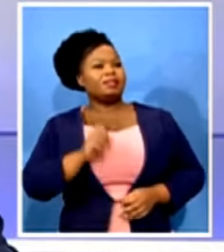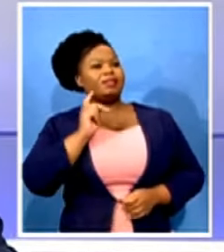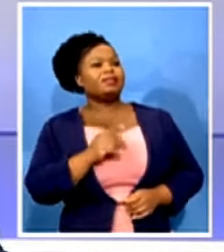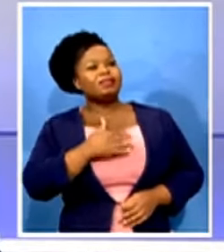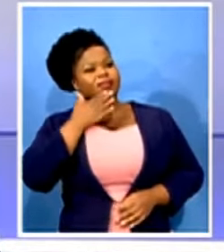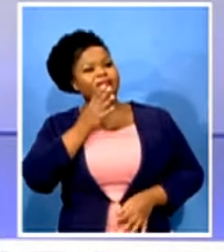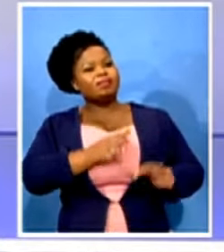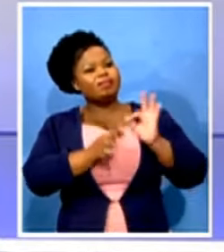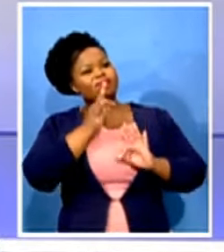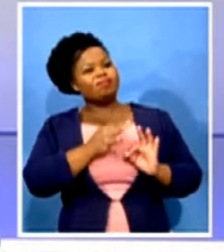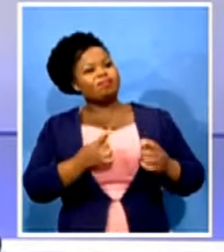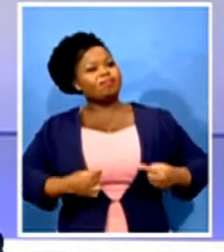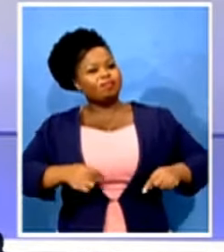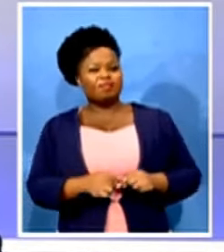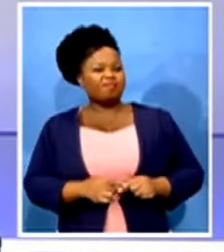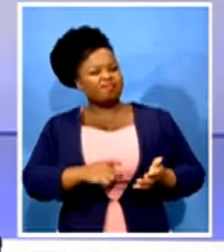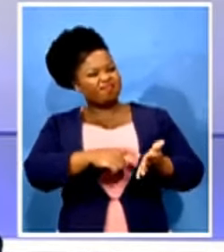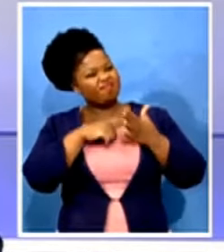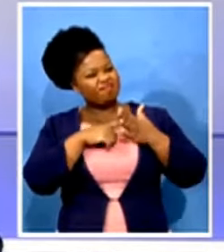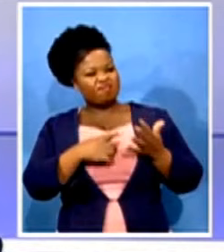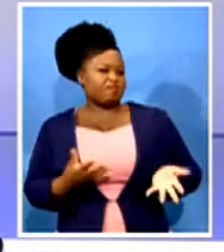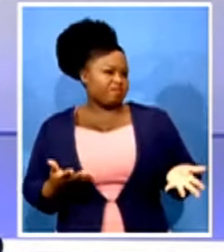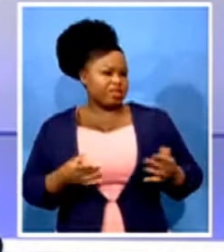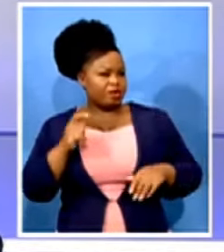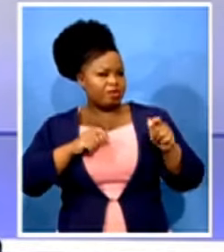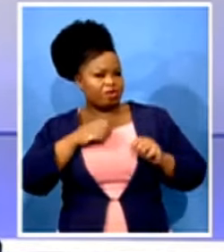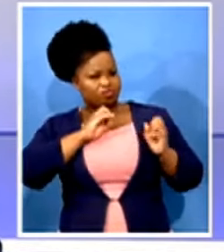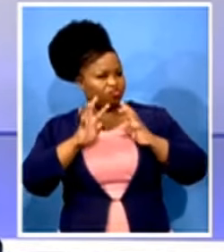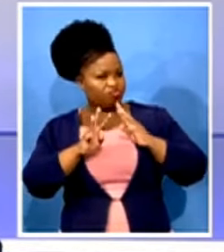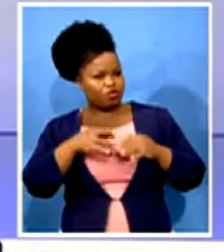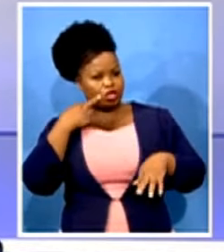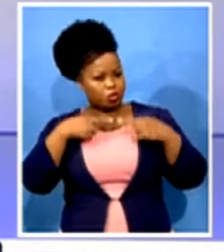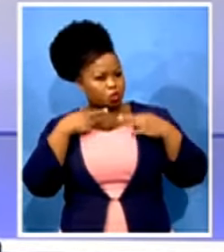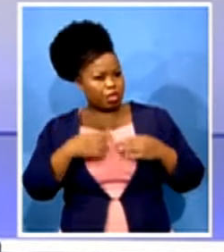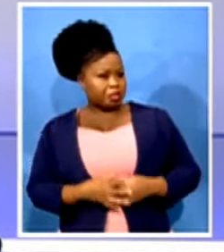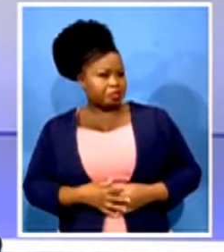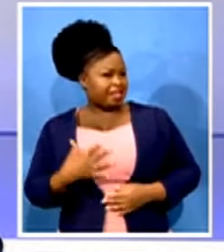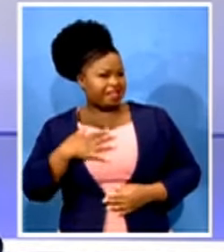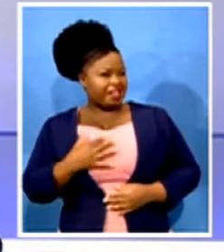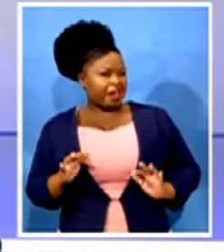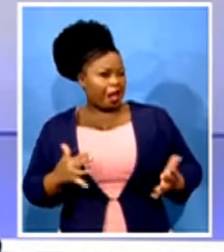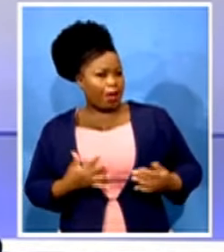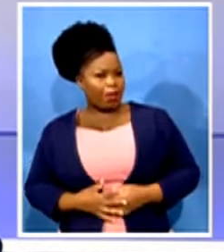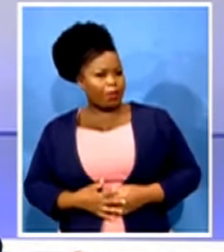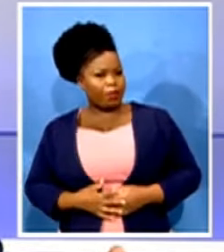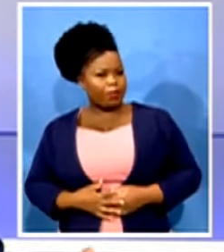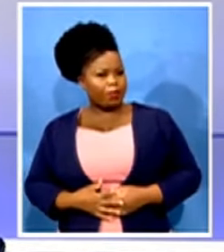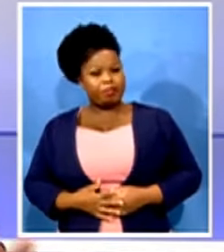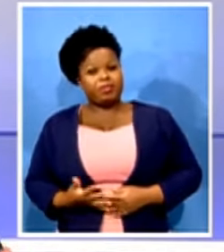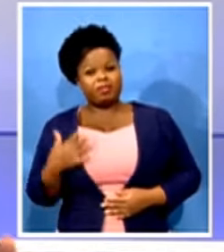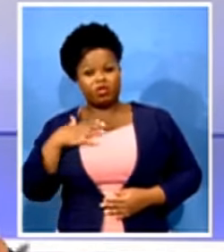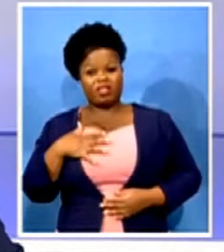demand and people coming to restaurants. Have people been feeling that, government is right on this, or have